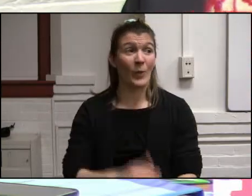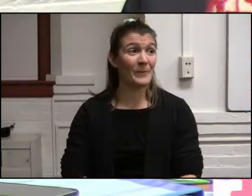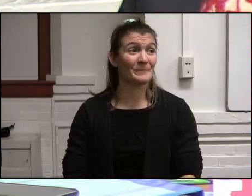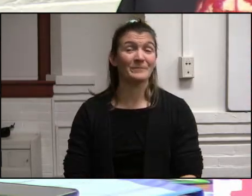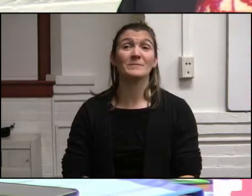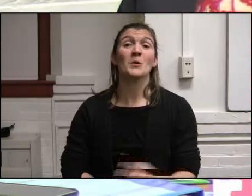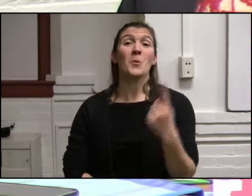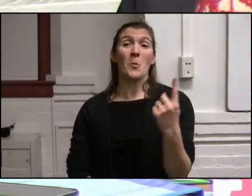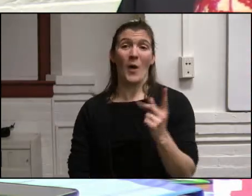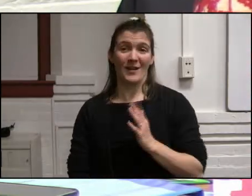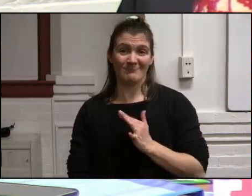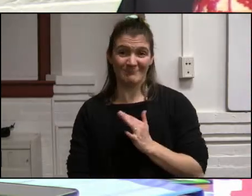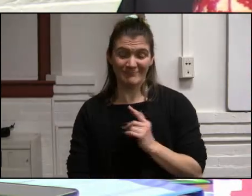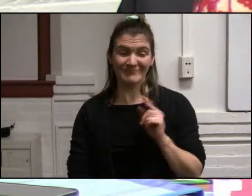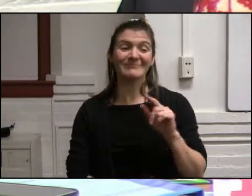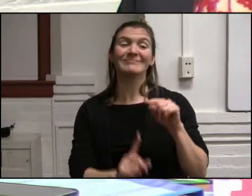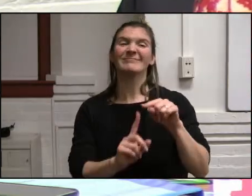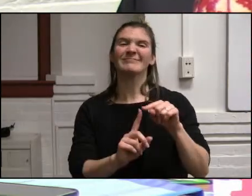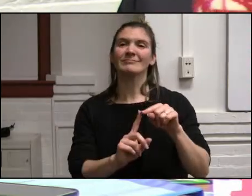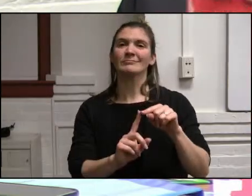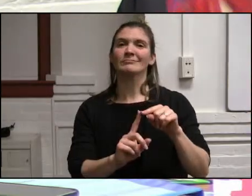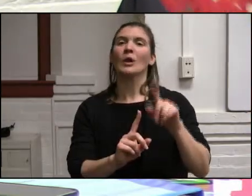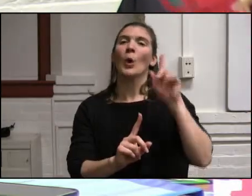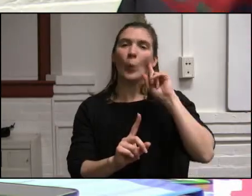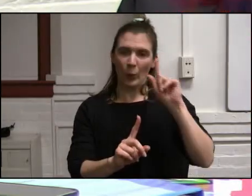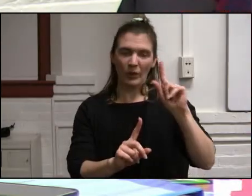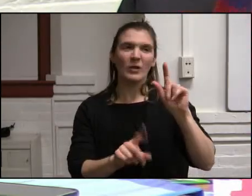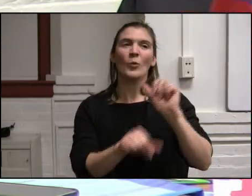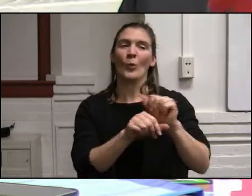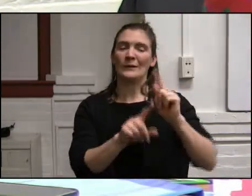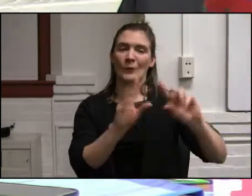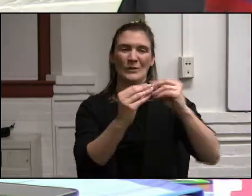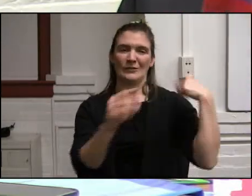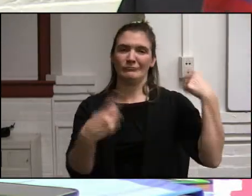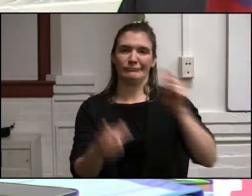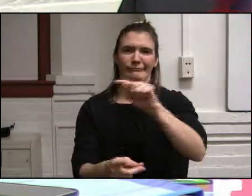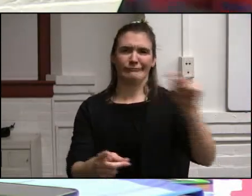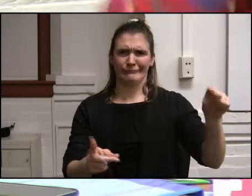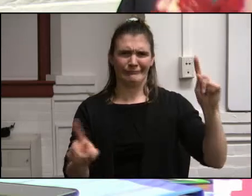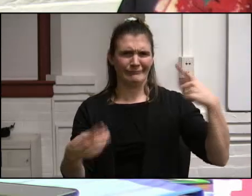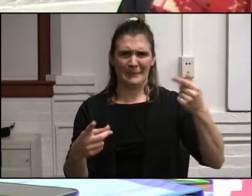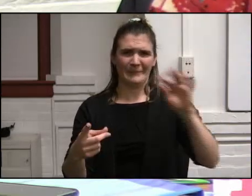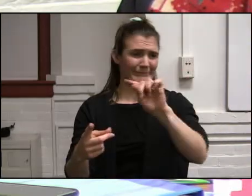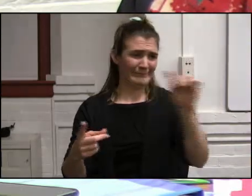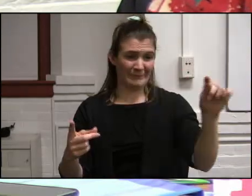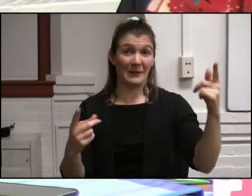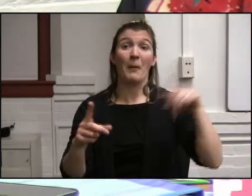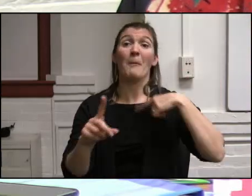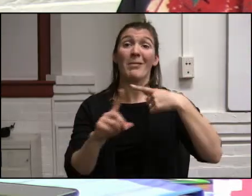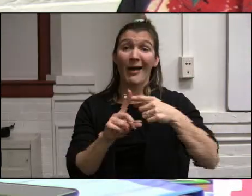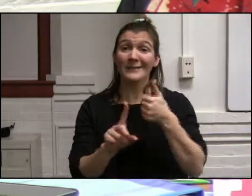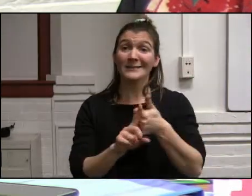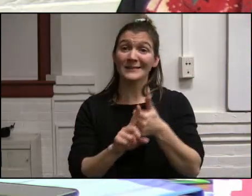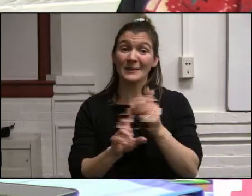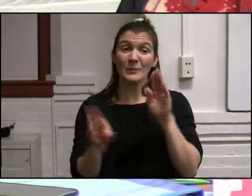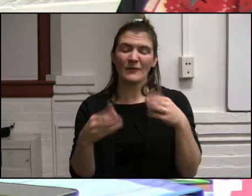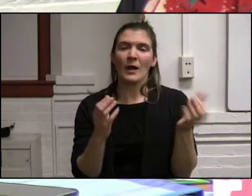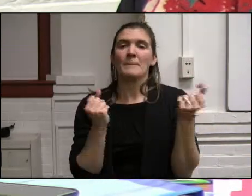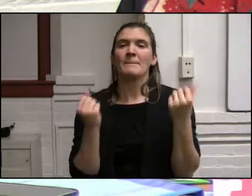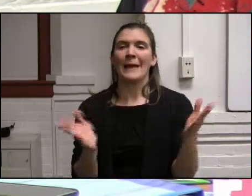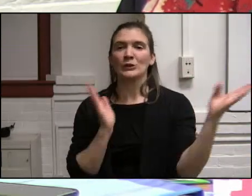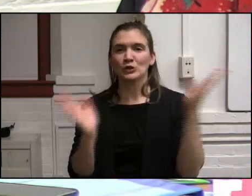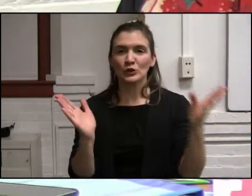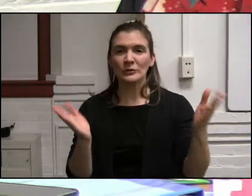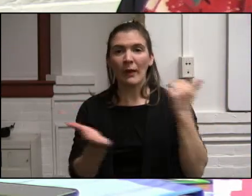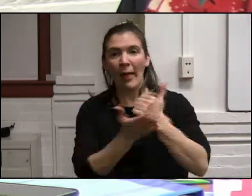One thing about him is, in addition to being an employee of a few different organizations locally over the years, he has provided lots of